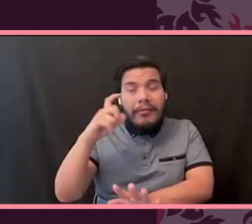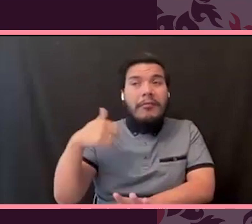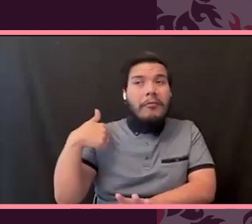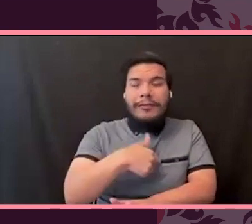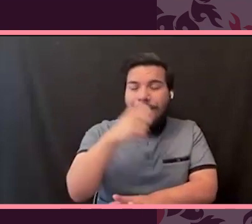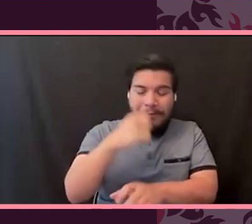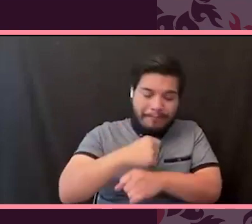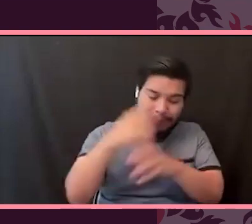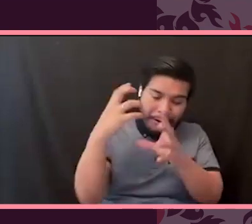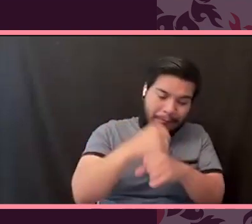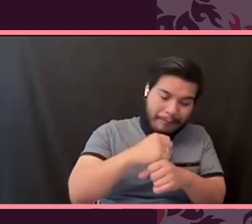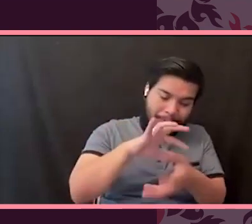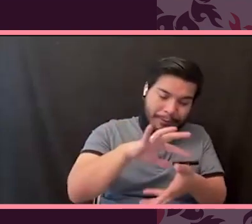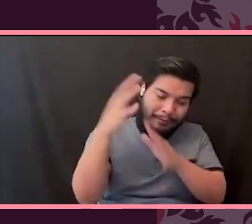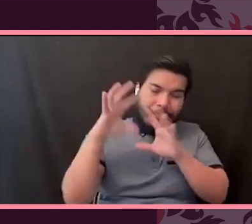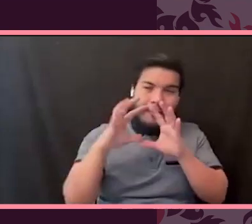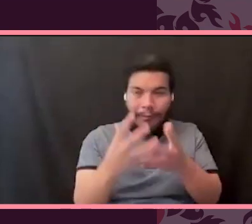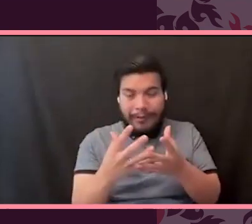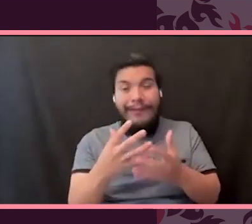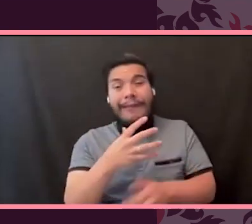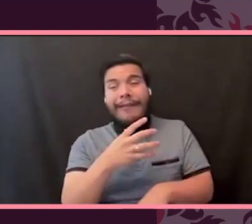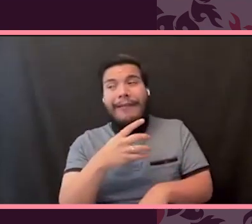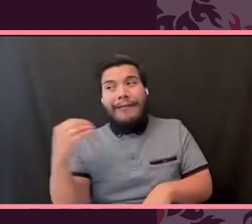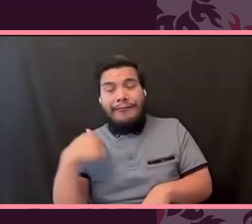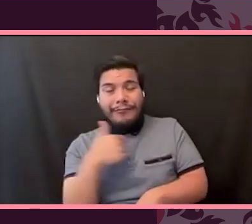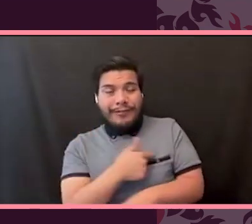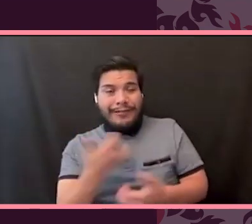and the planet is dead. All right.